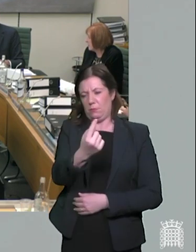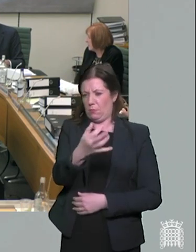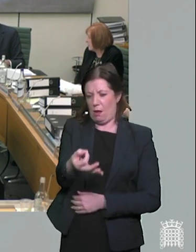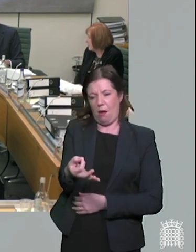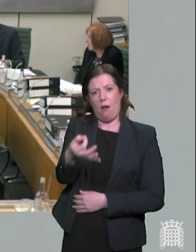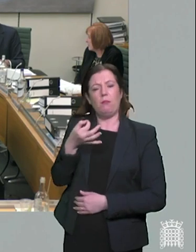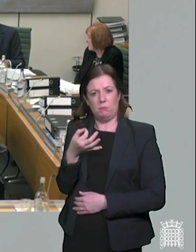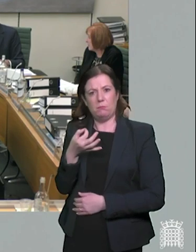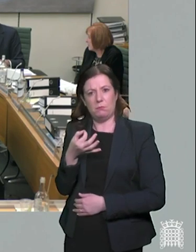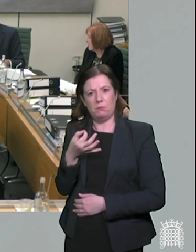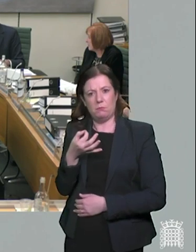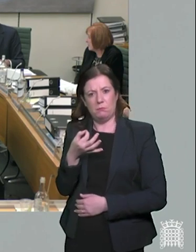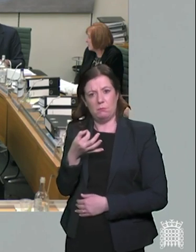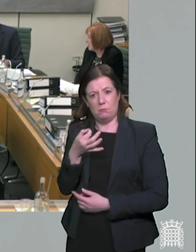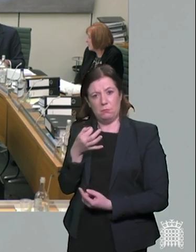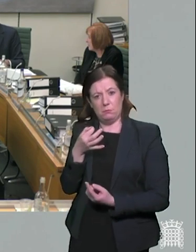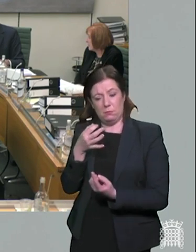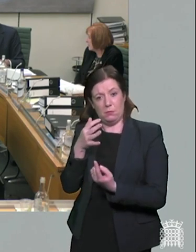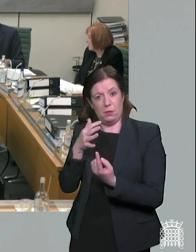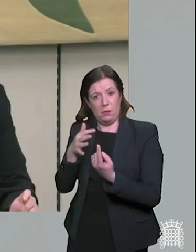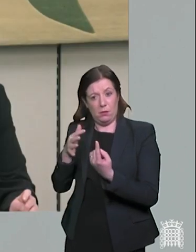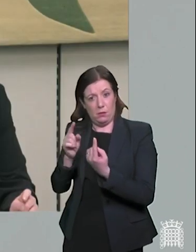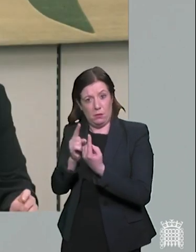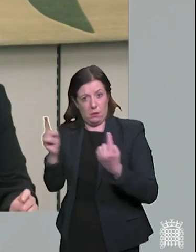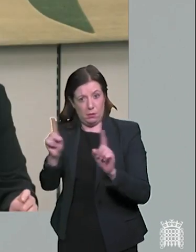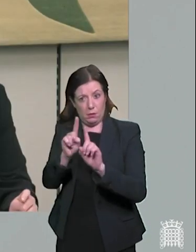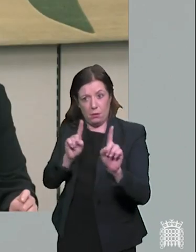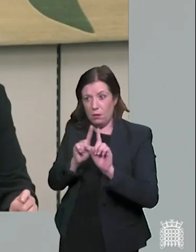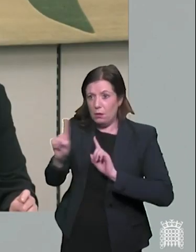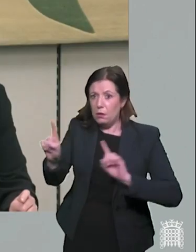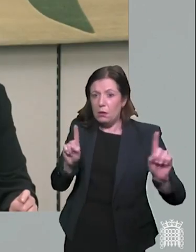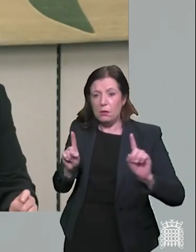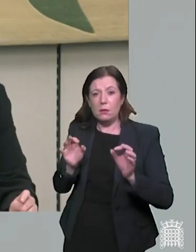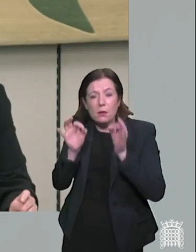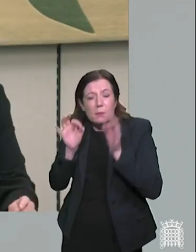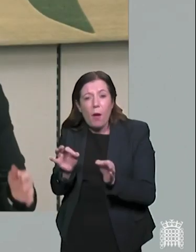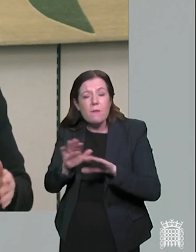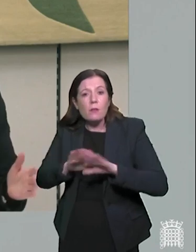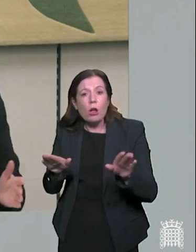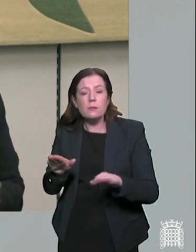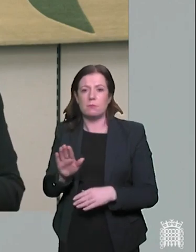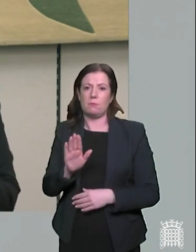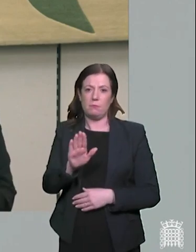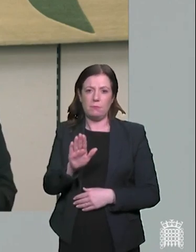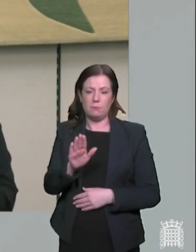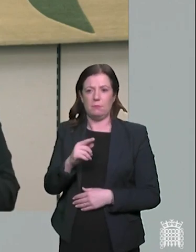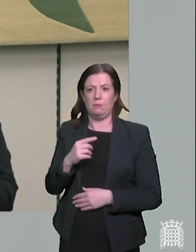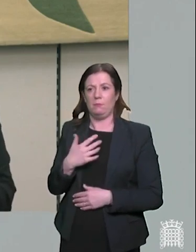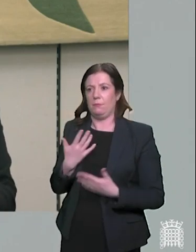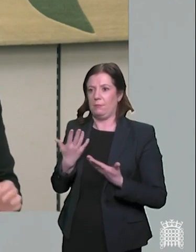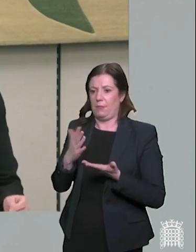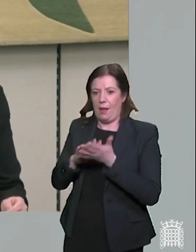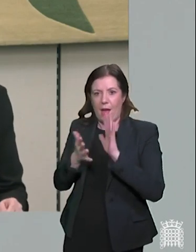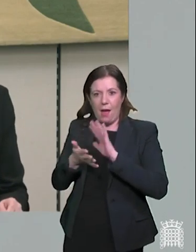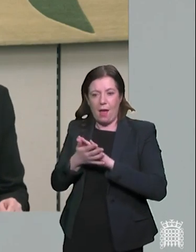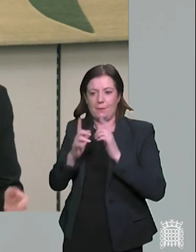of imperfect social distancing. Social distancing, hands, face, space, which is the